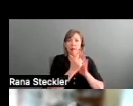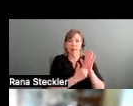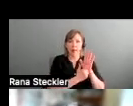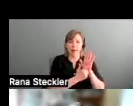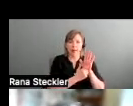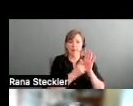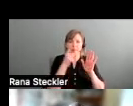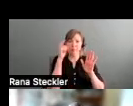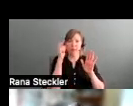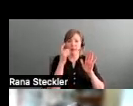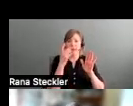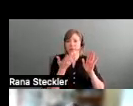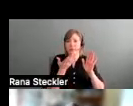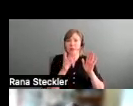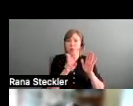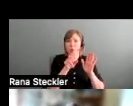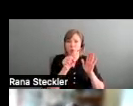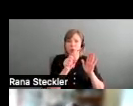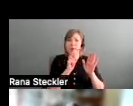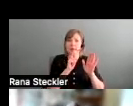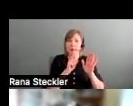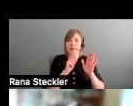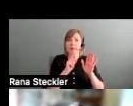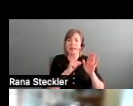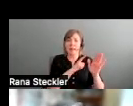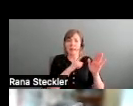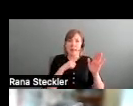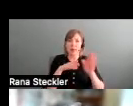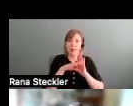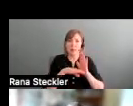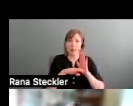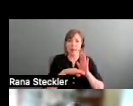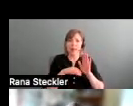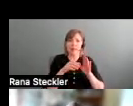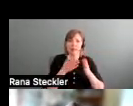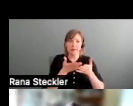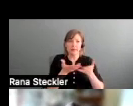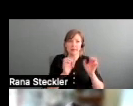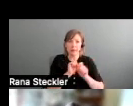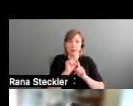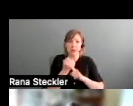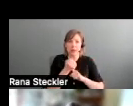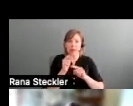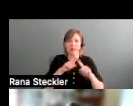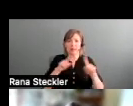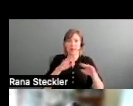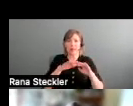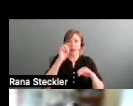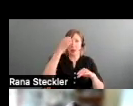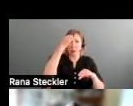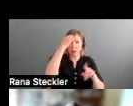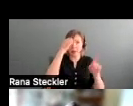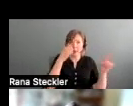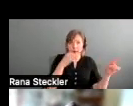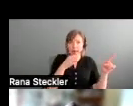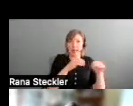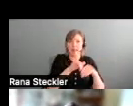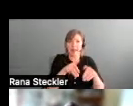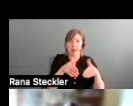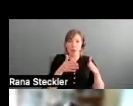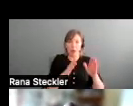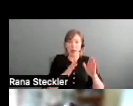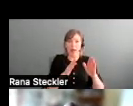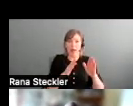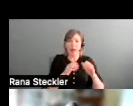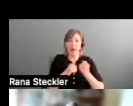the US is a litigation-based society. It's very different than a lot of European societies in that way, founded